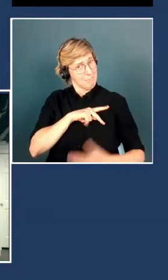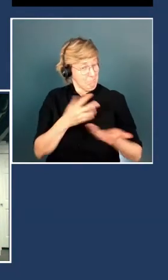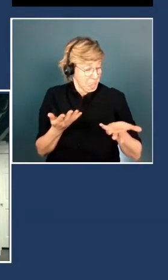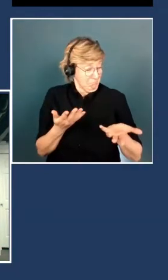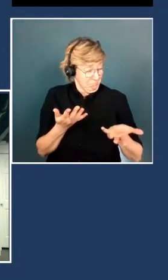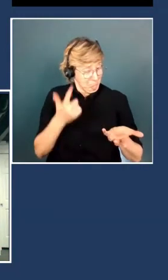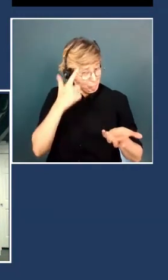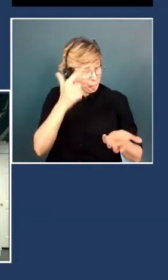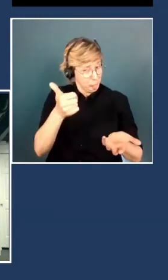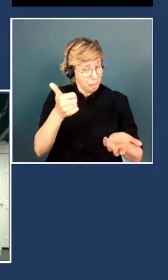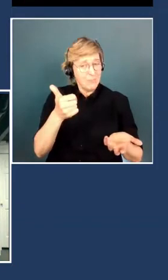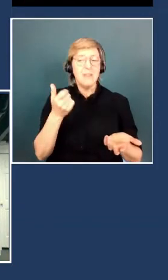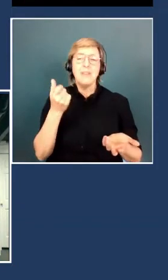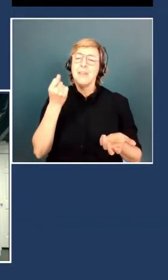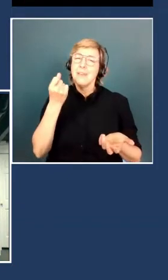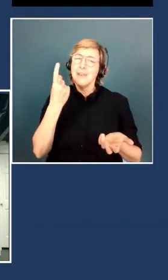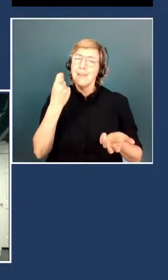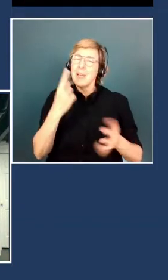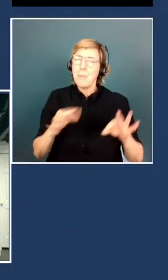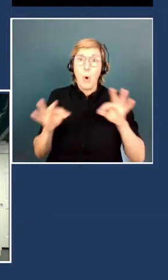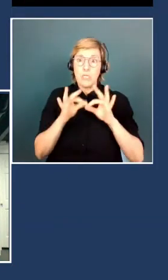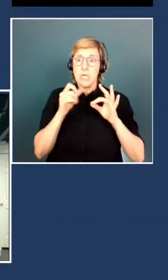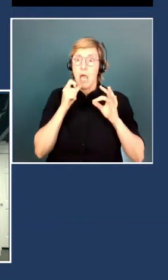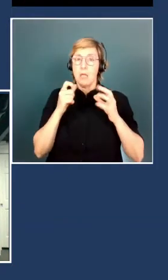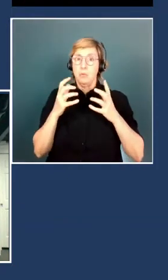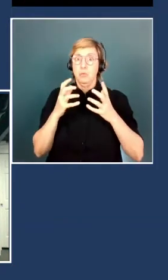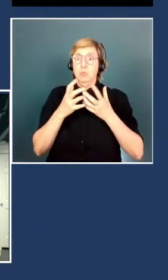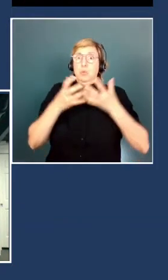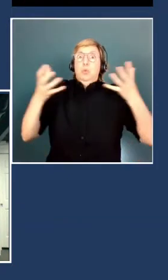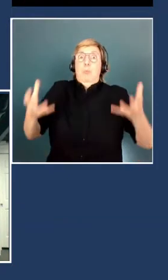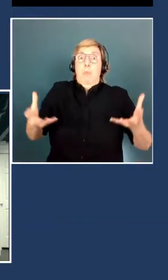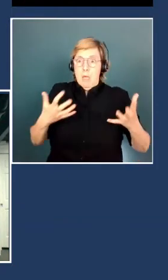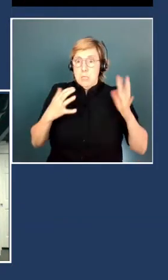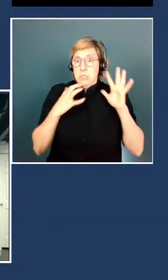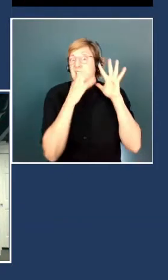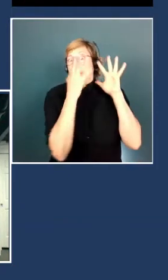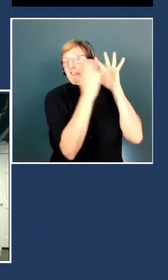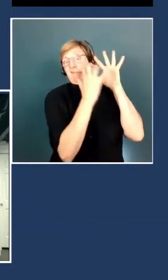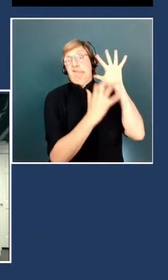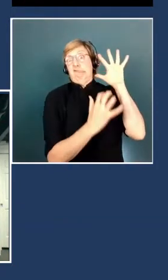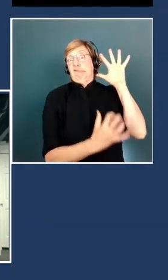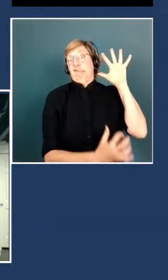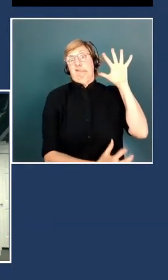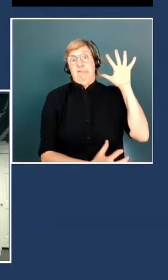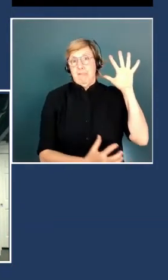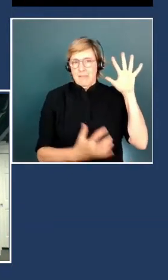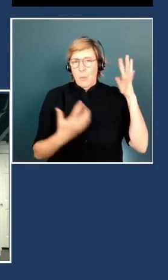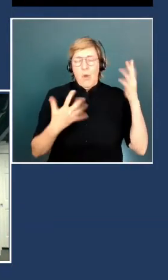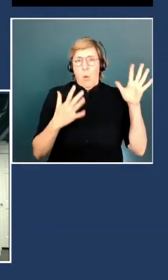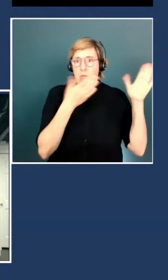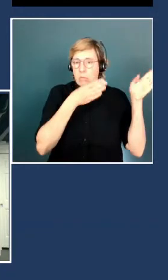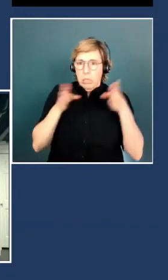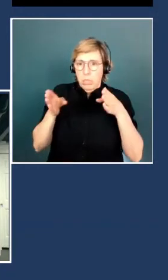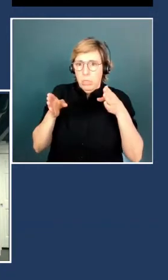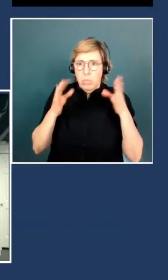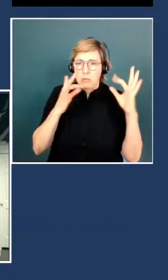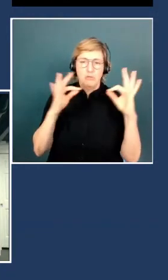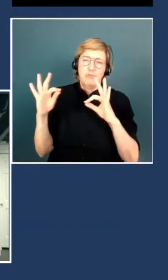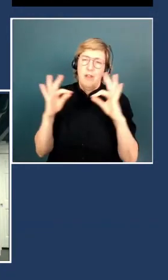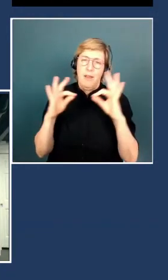would say just don't make sure it's not too distracting, because you don't want that background effect to take away from the interview itself.